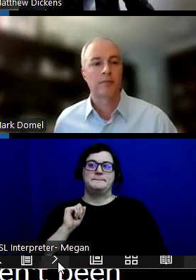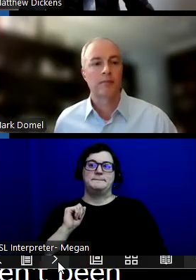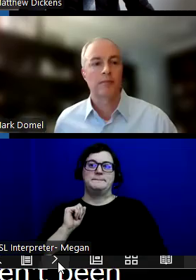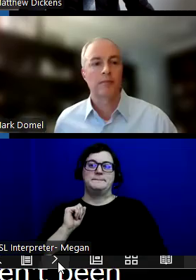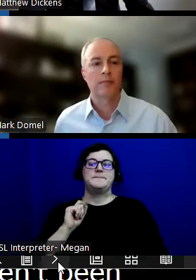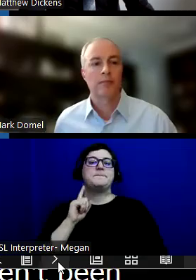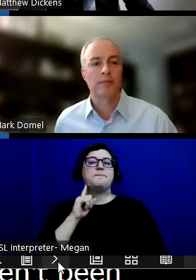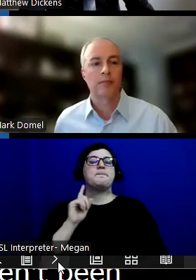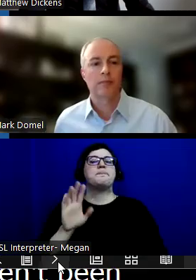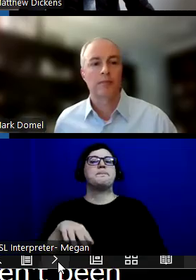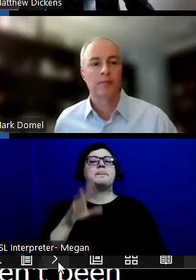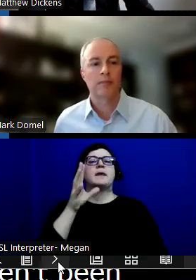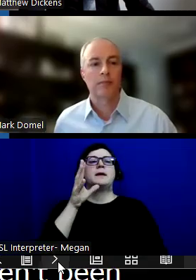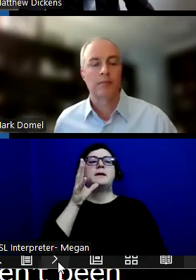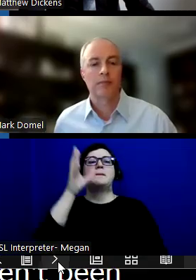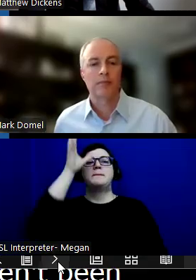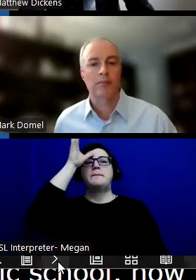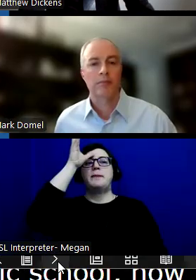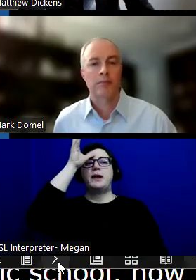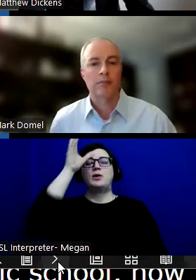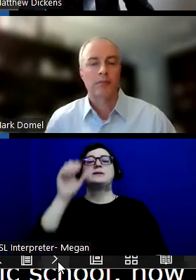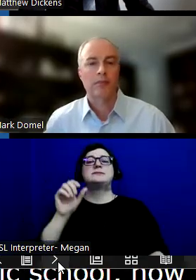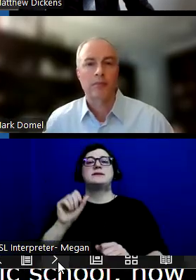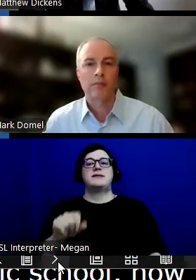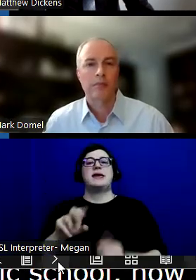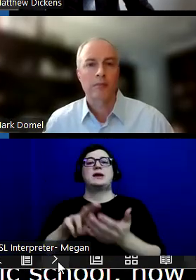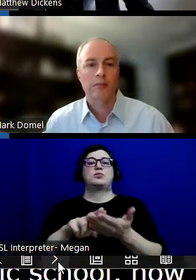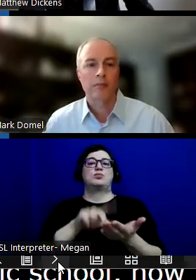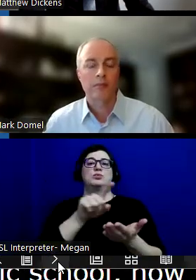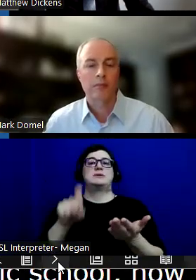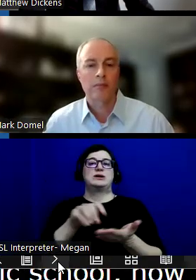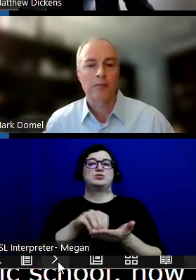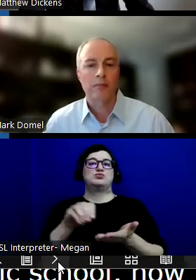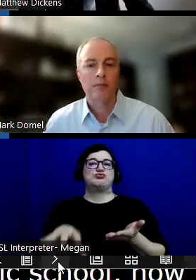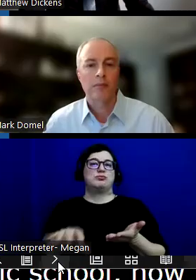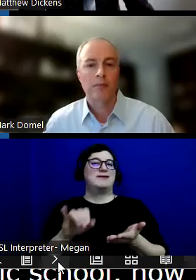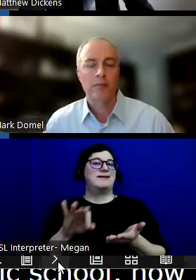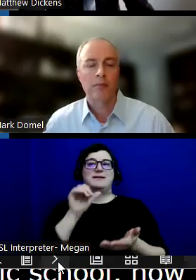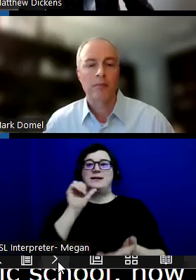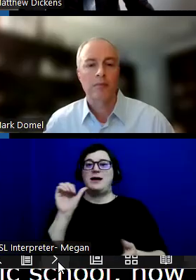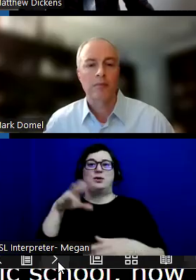Can parents enroll Texas students that does not participate in TEFA?